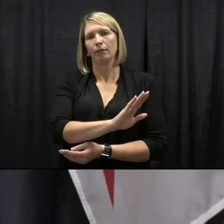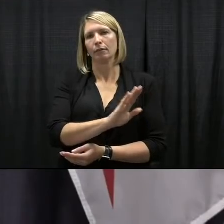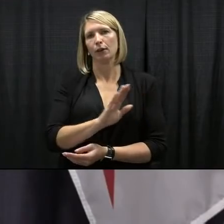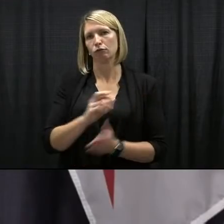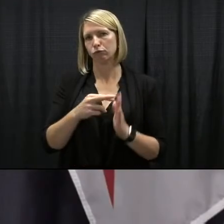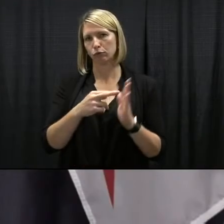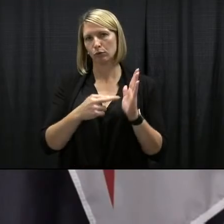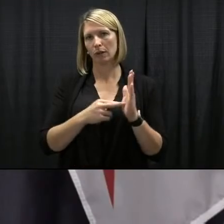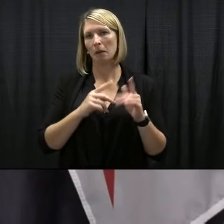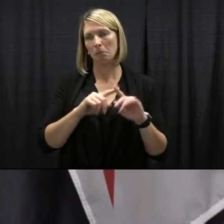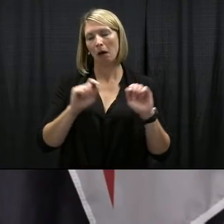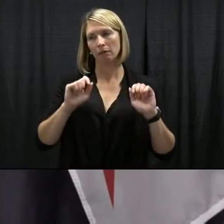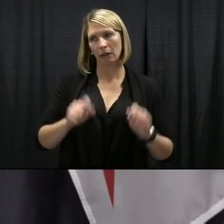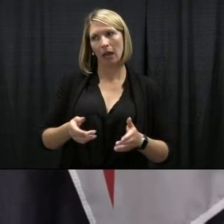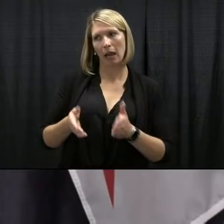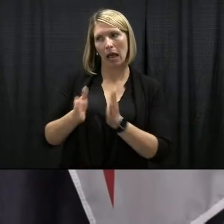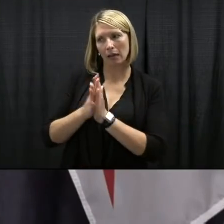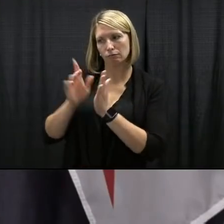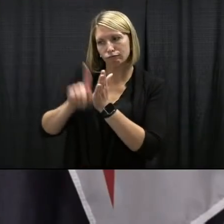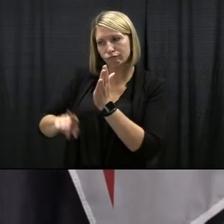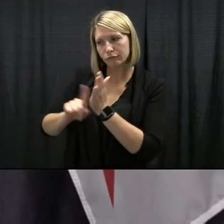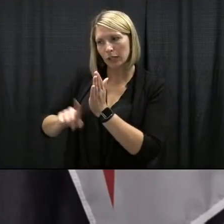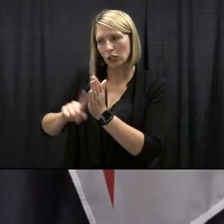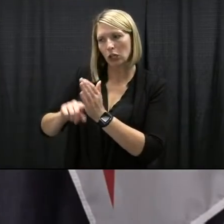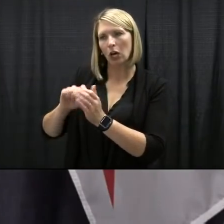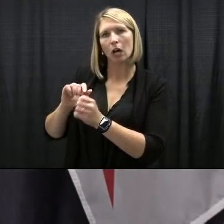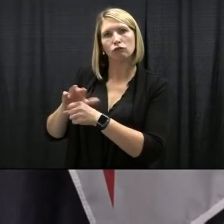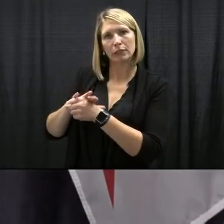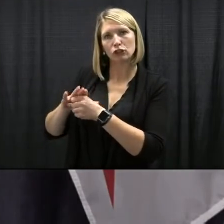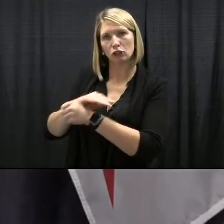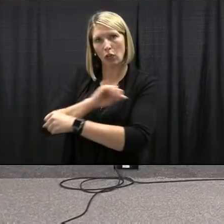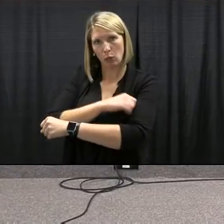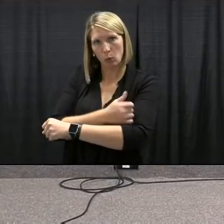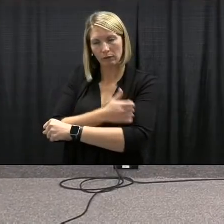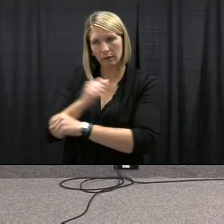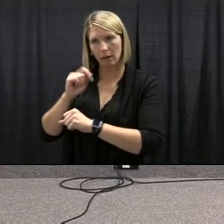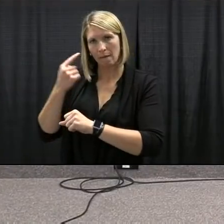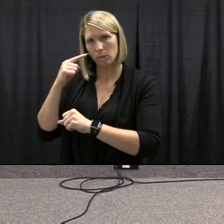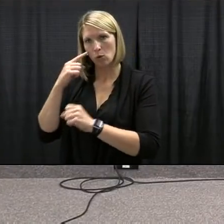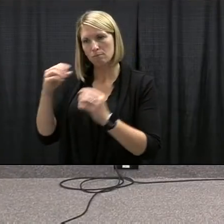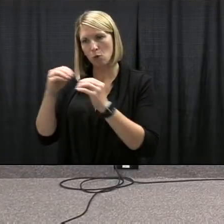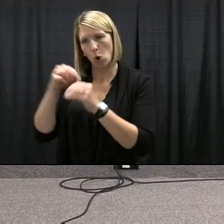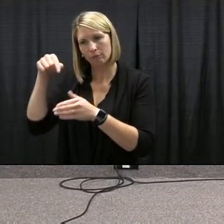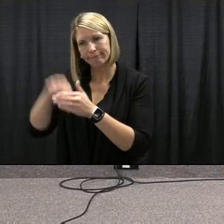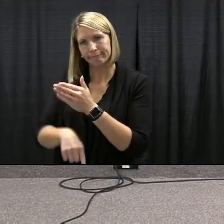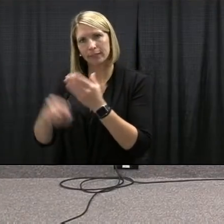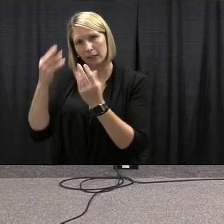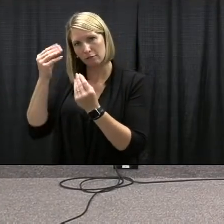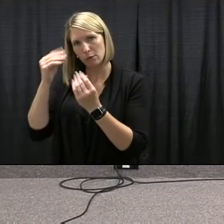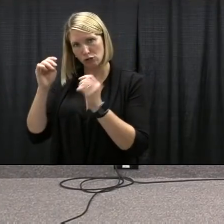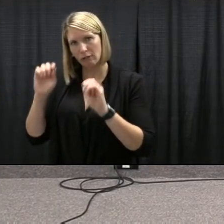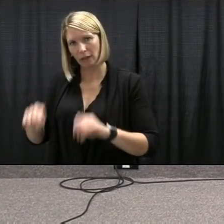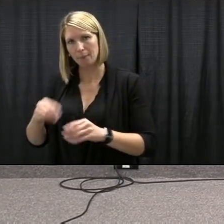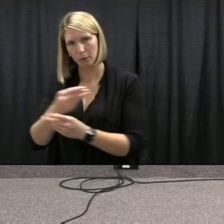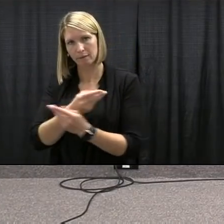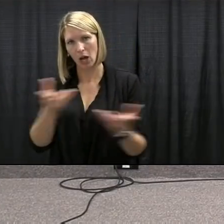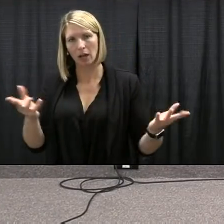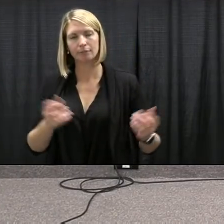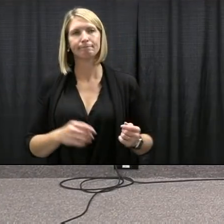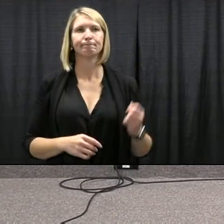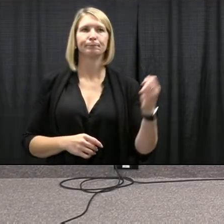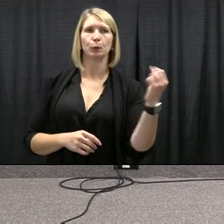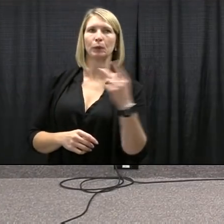some comment. Peter, I'm happy to do that. Thank you. Our next questions are from Richard Duggan